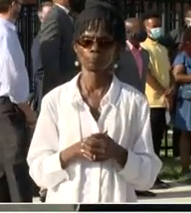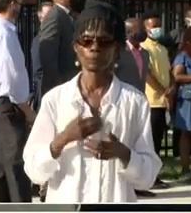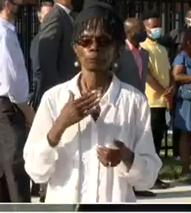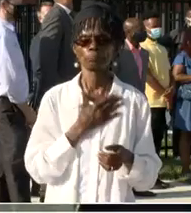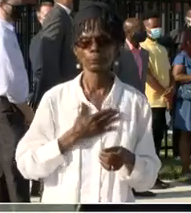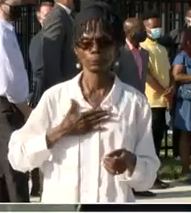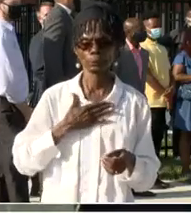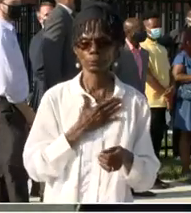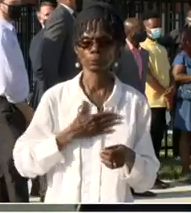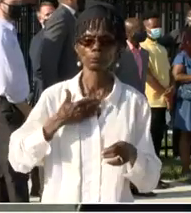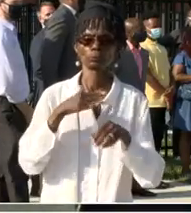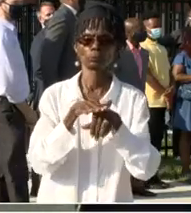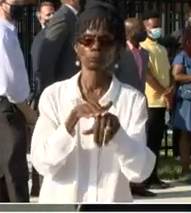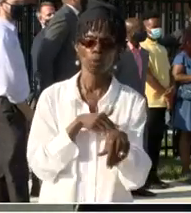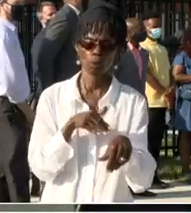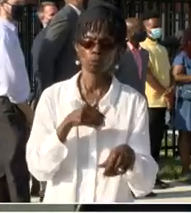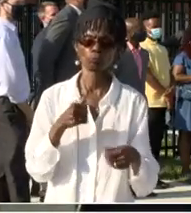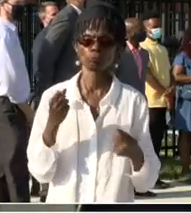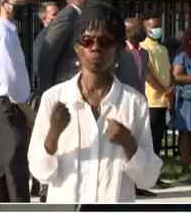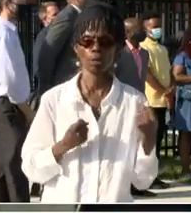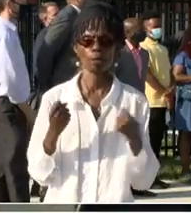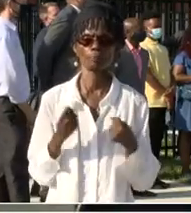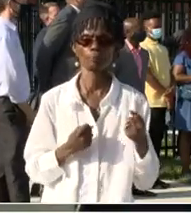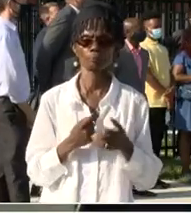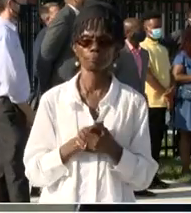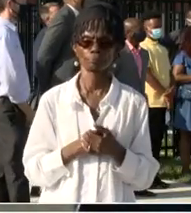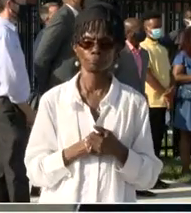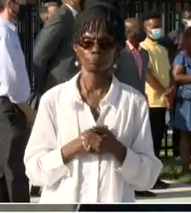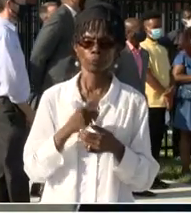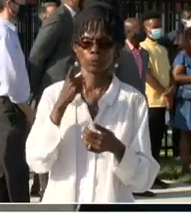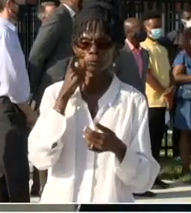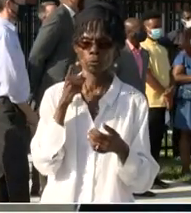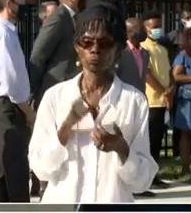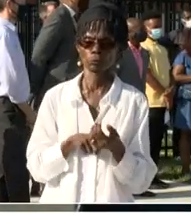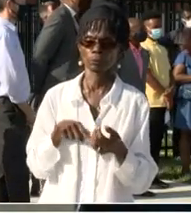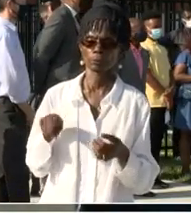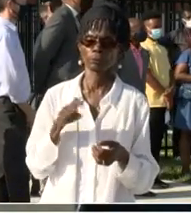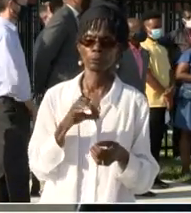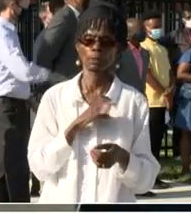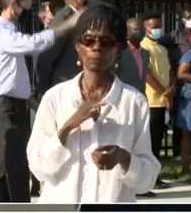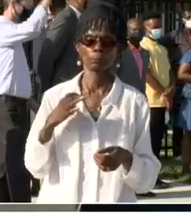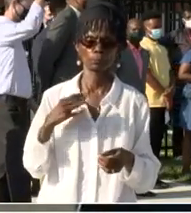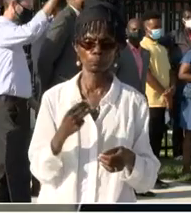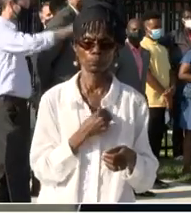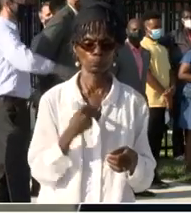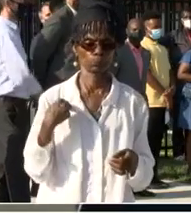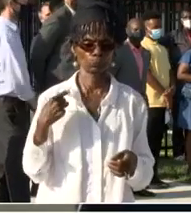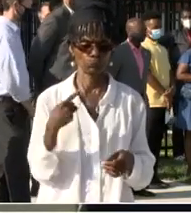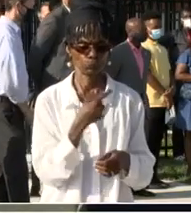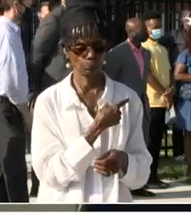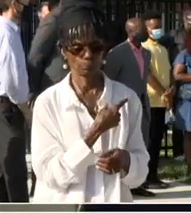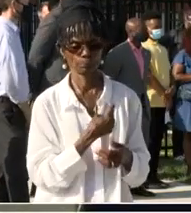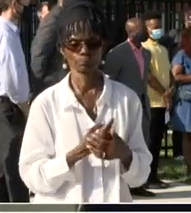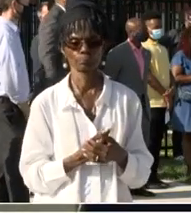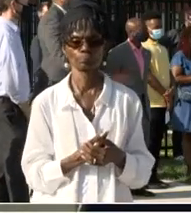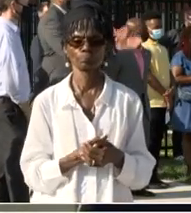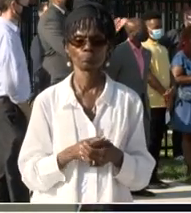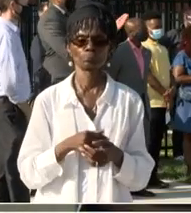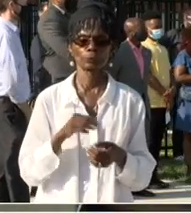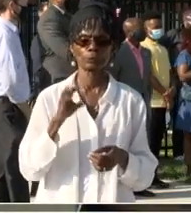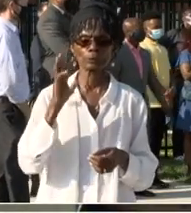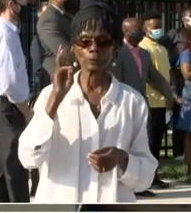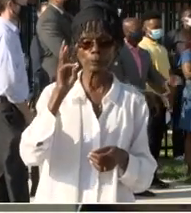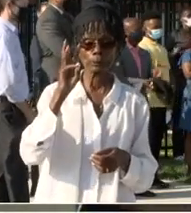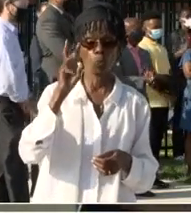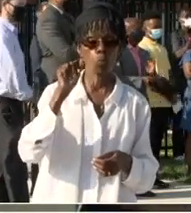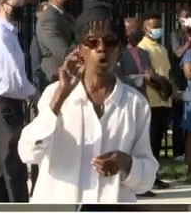still slow down. I want to acknowledge your Councilmember Charles Allen for Ward 6, who is here.